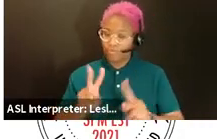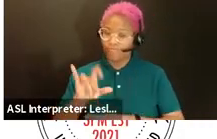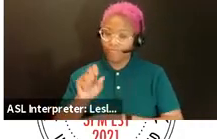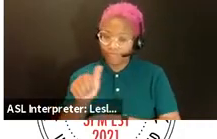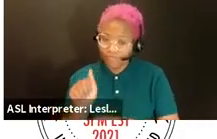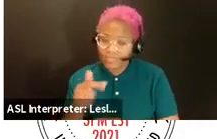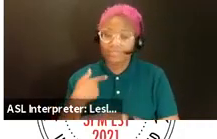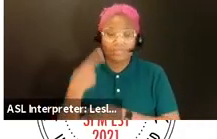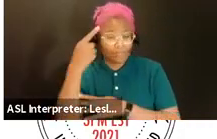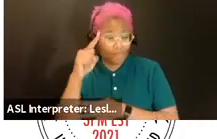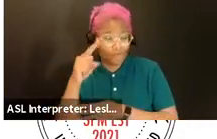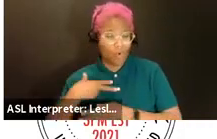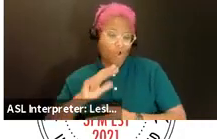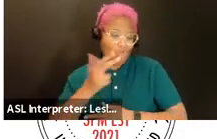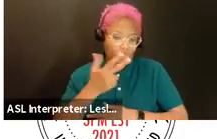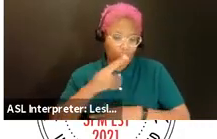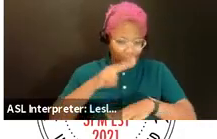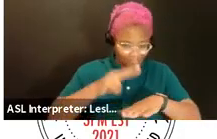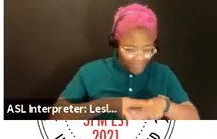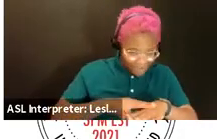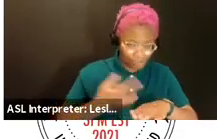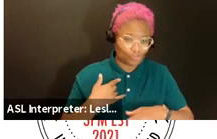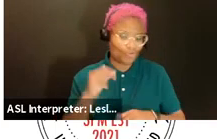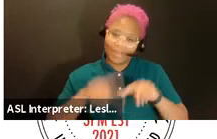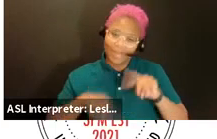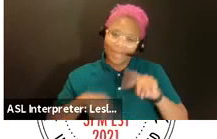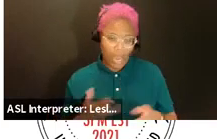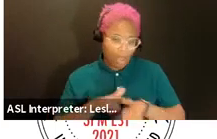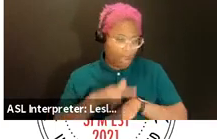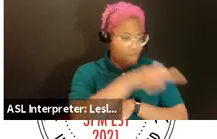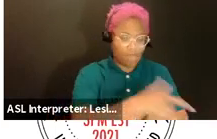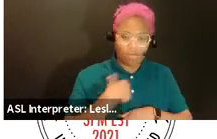been some exceptions to this, but for the most part, if you